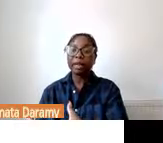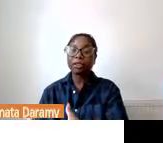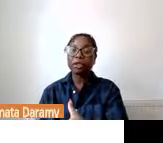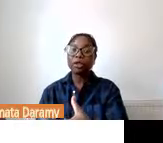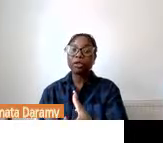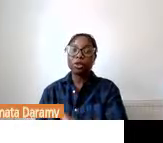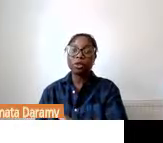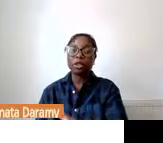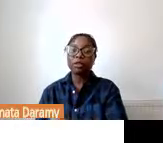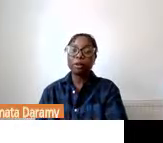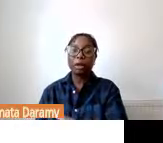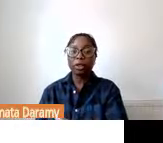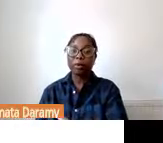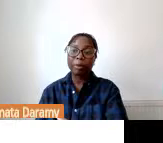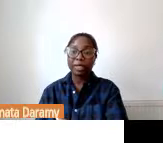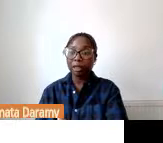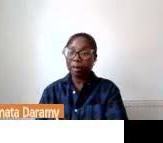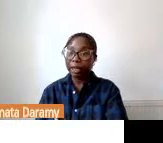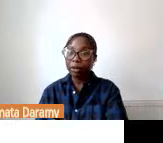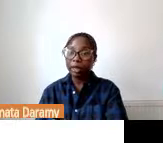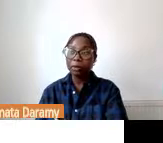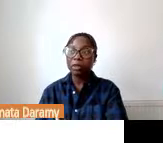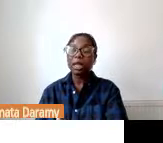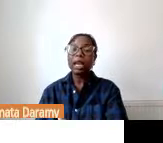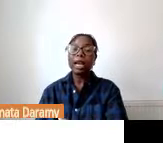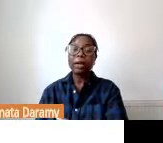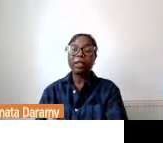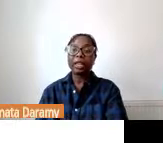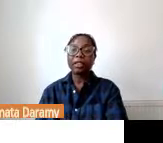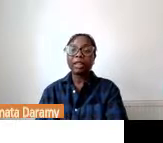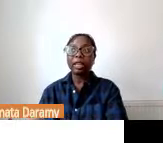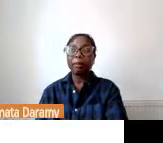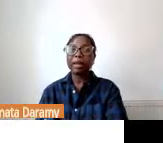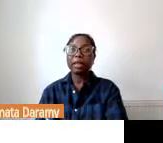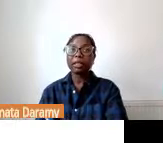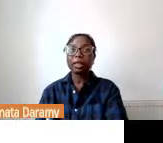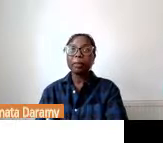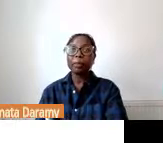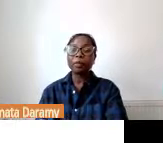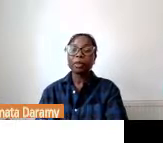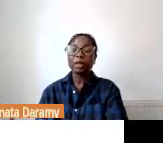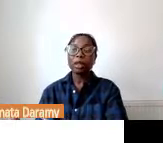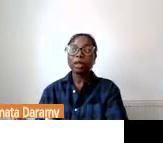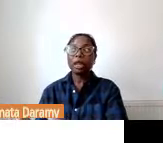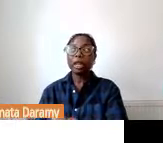that impacts students from underrepresented backgrounds, how that then impacts